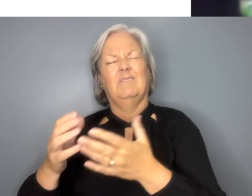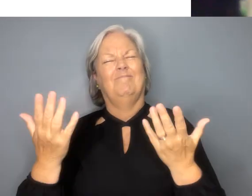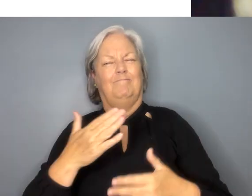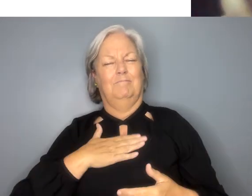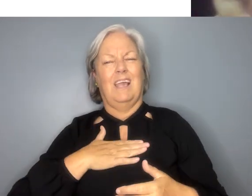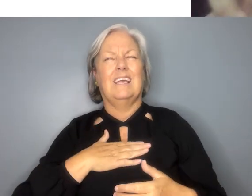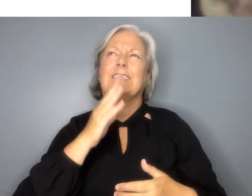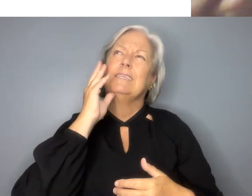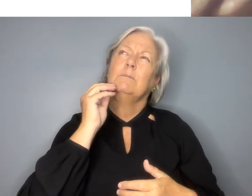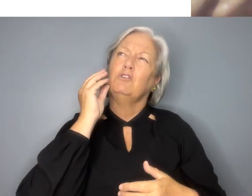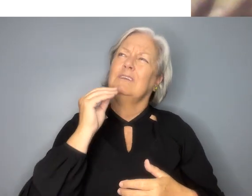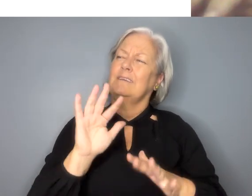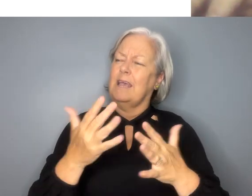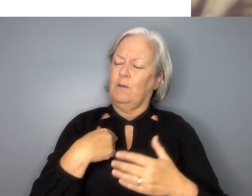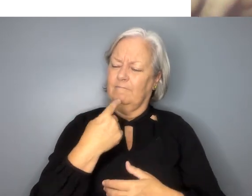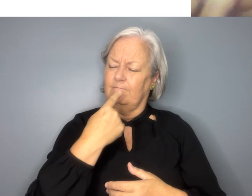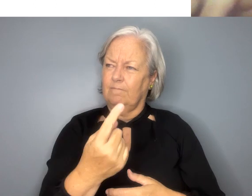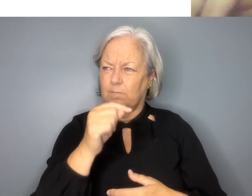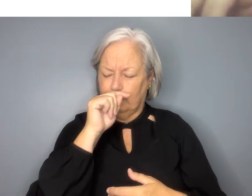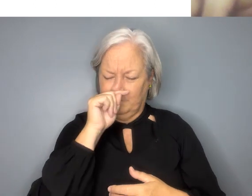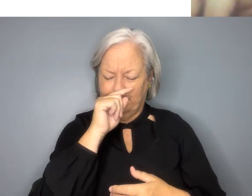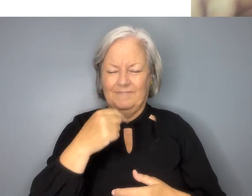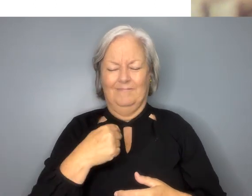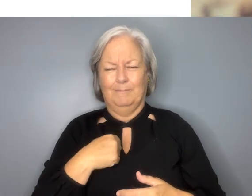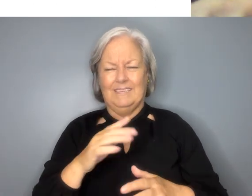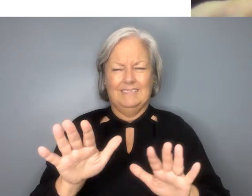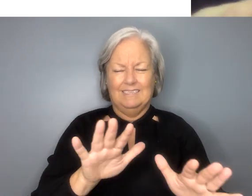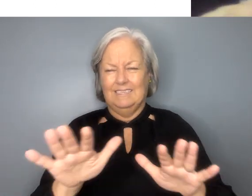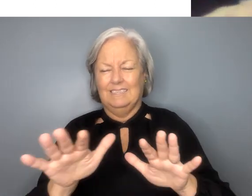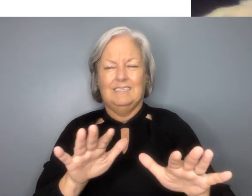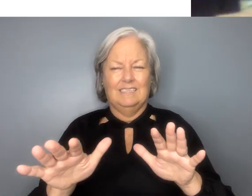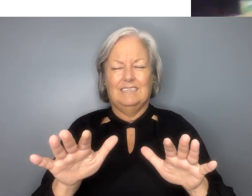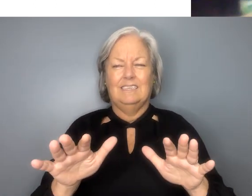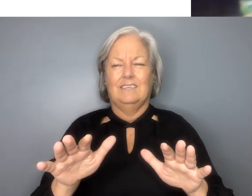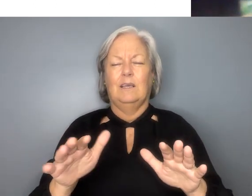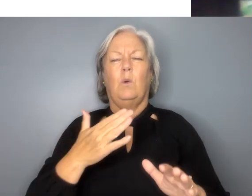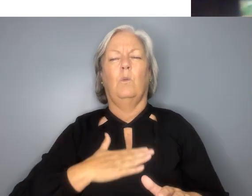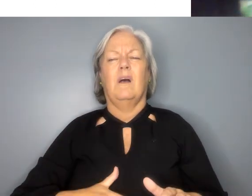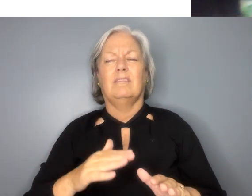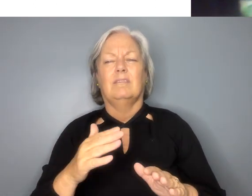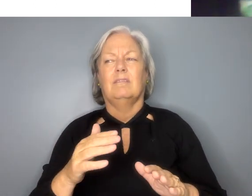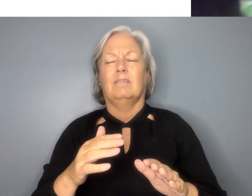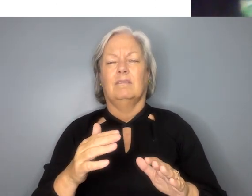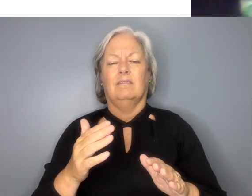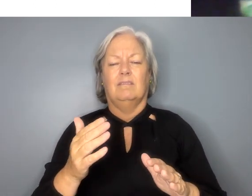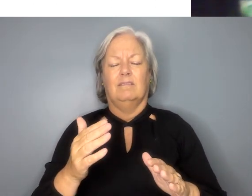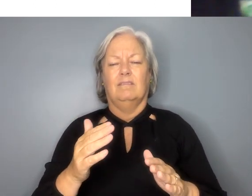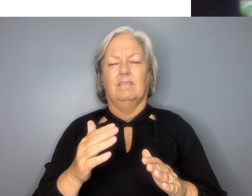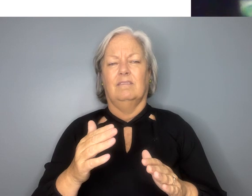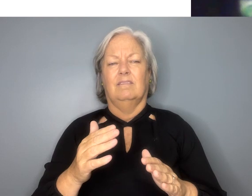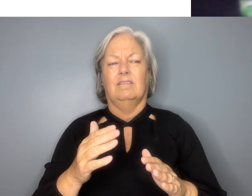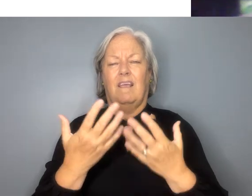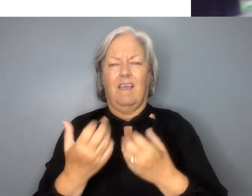are best described as trying to balance two identities while developing